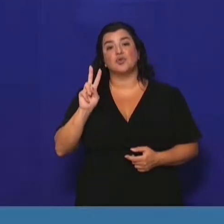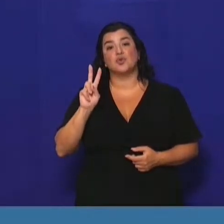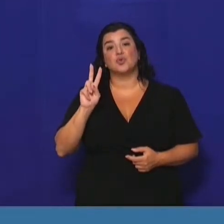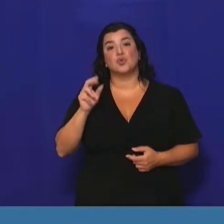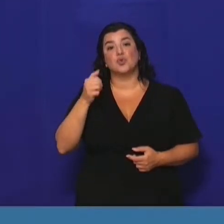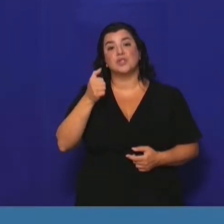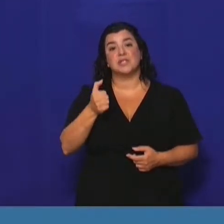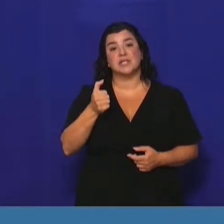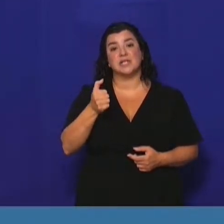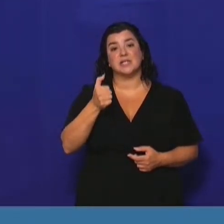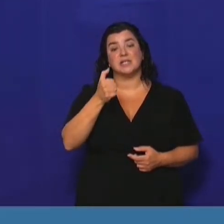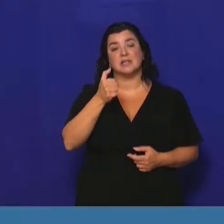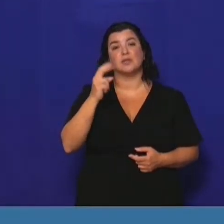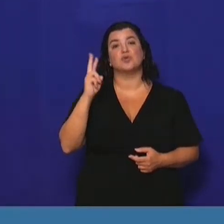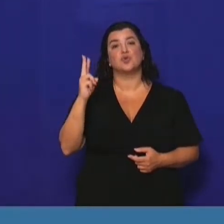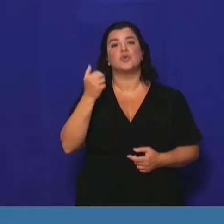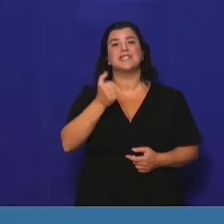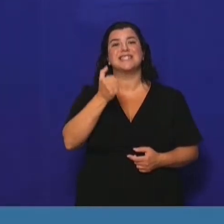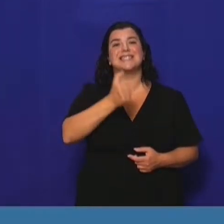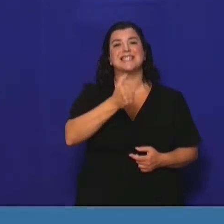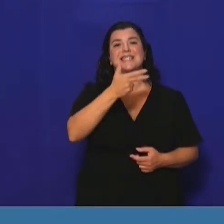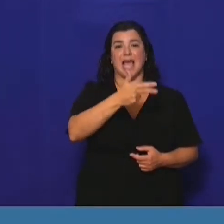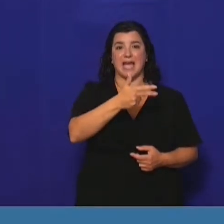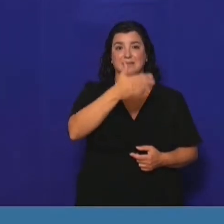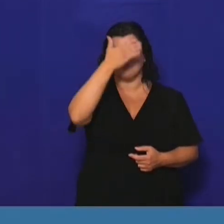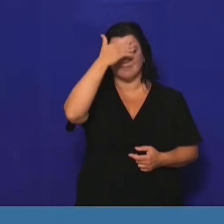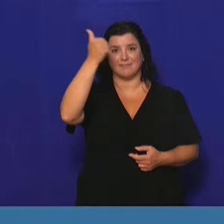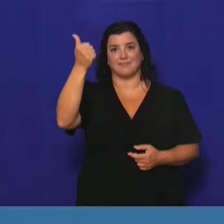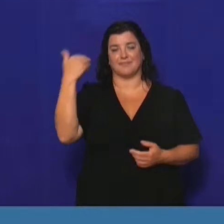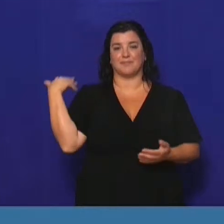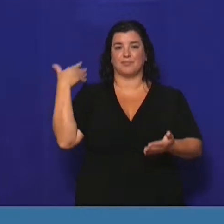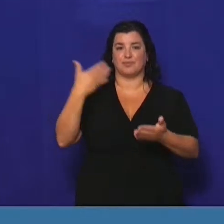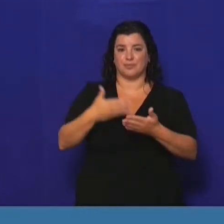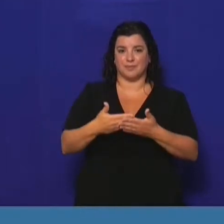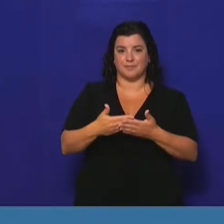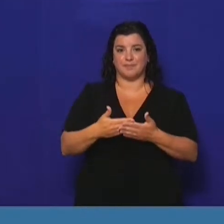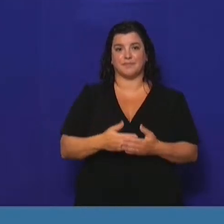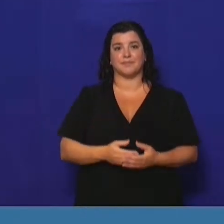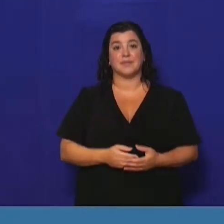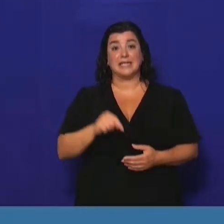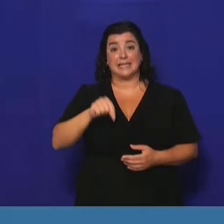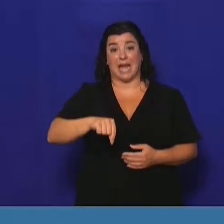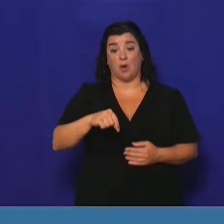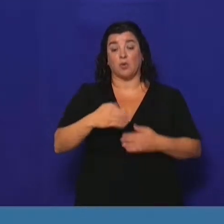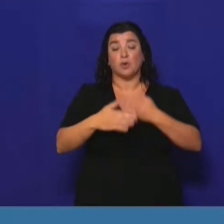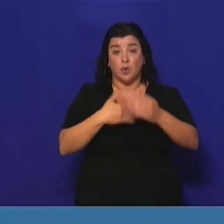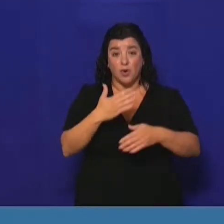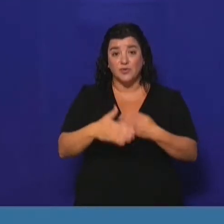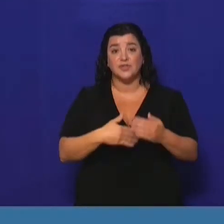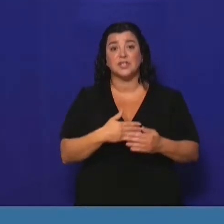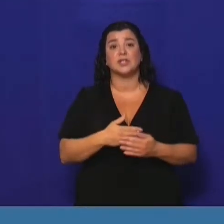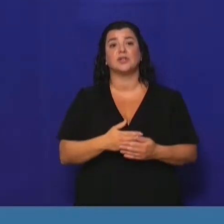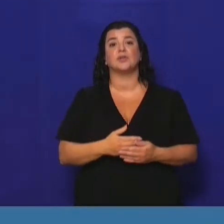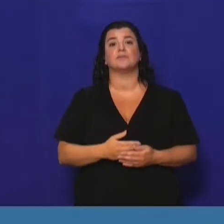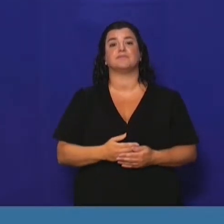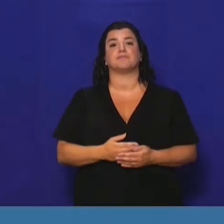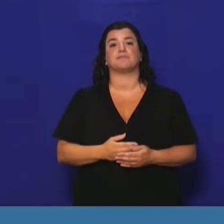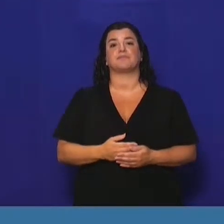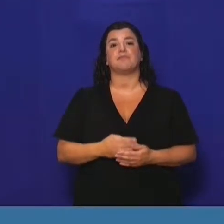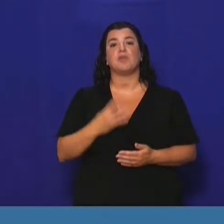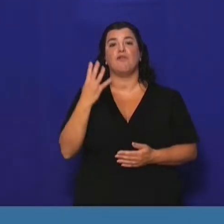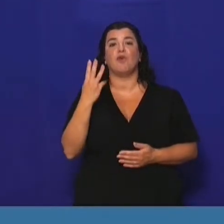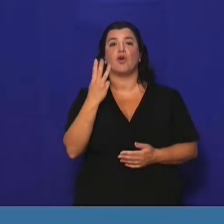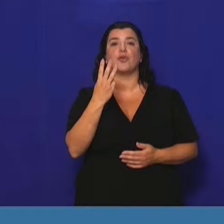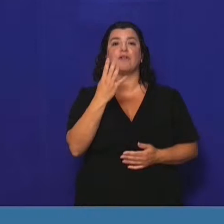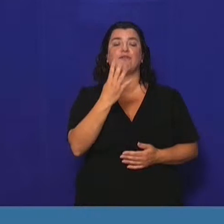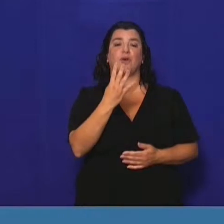2,668 people who have recovered and the active number of cases is 434. We had, unfortunately,